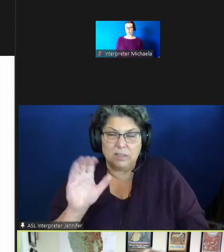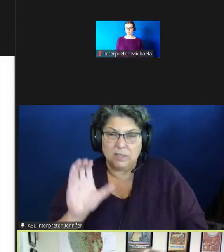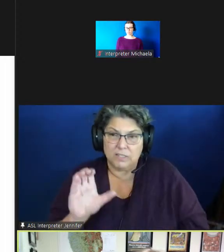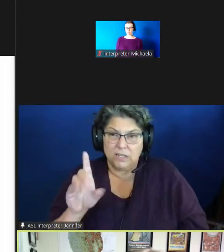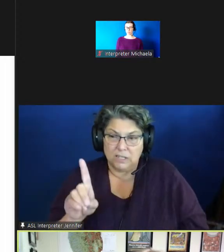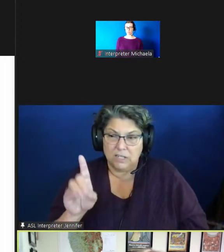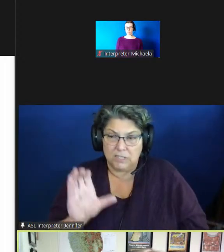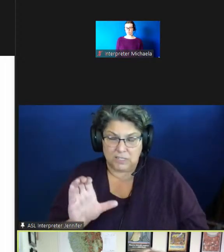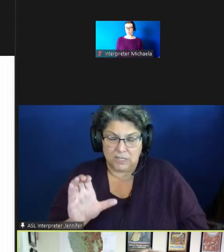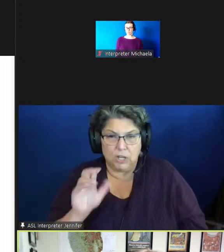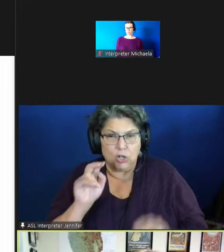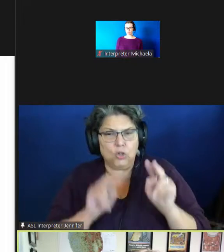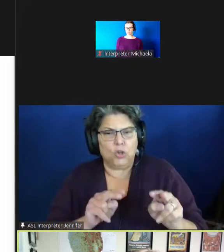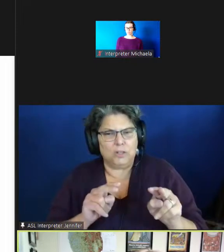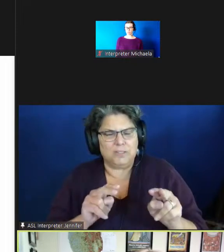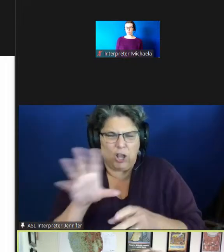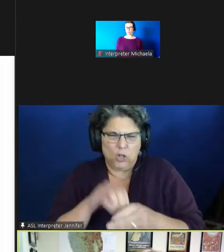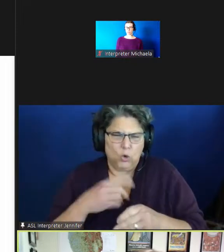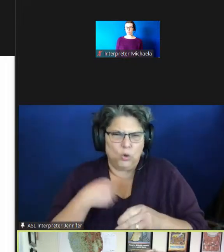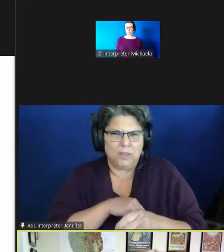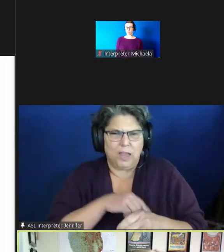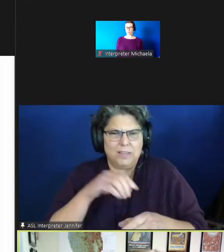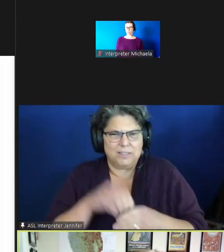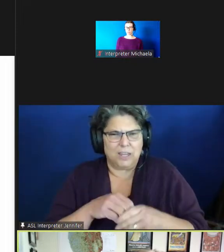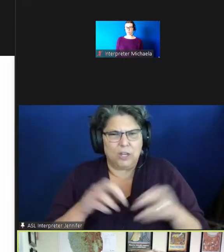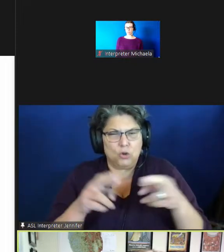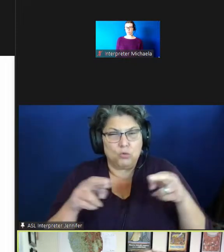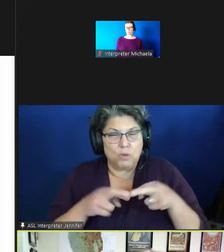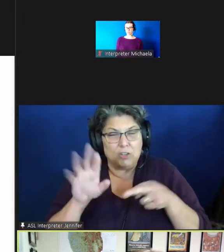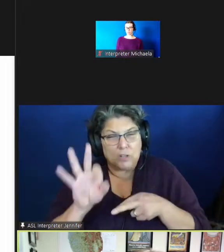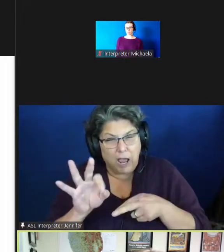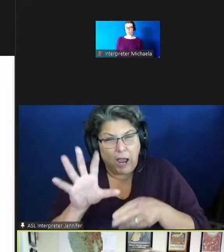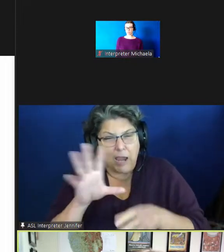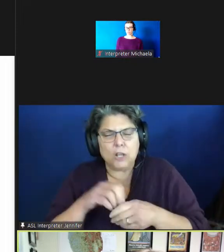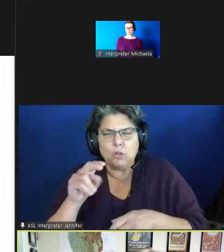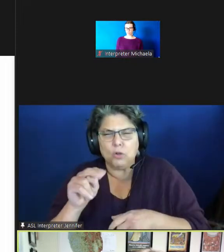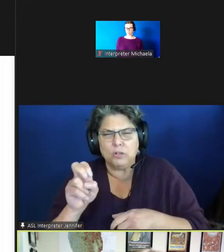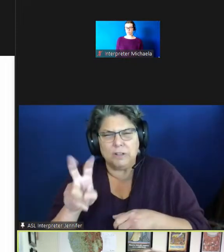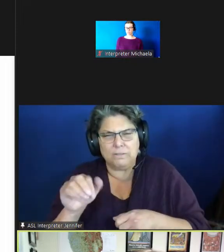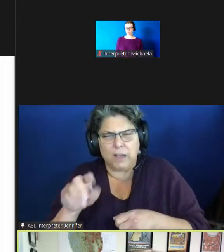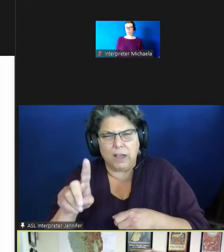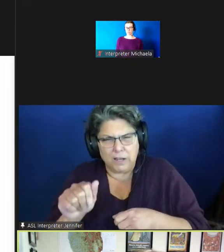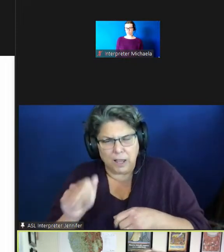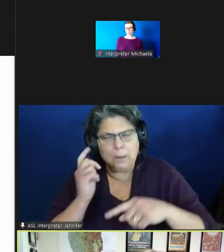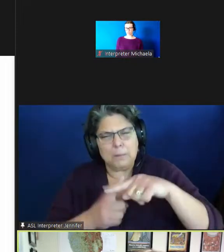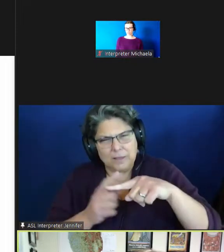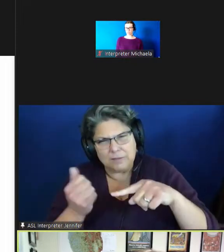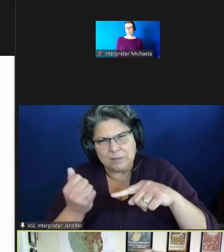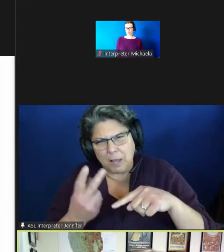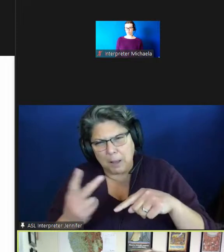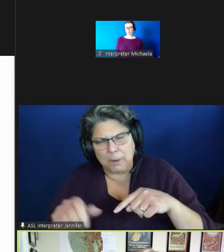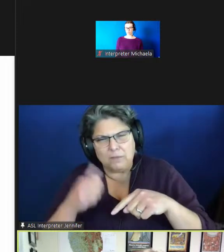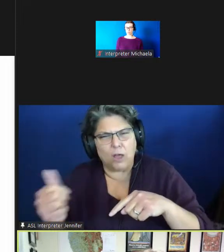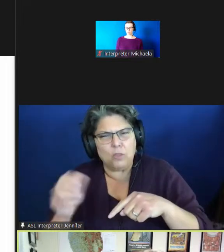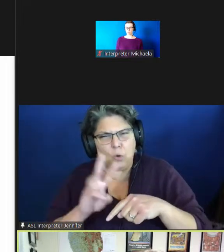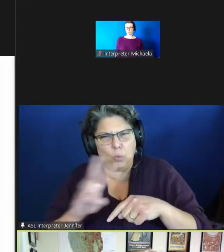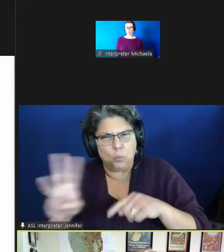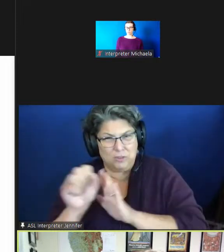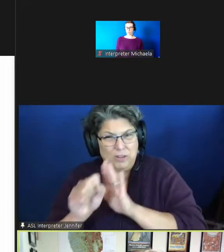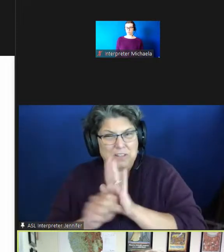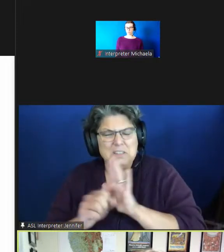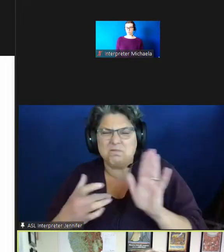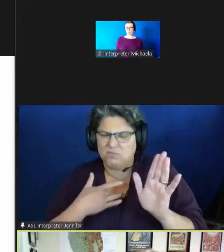part of Region 9, which includes Nevada and a couple of the other Western states, and projects them to be at